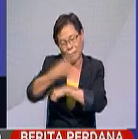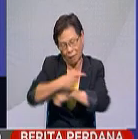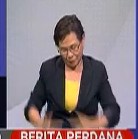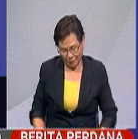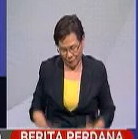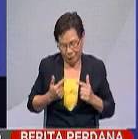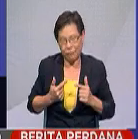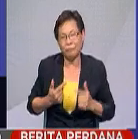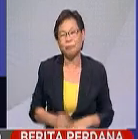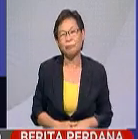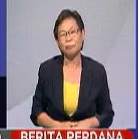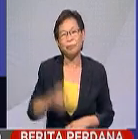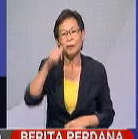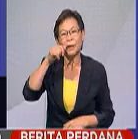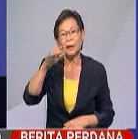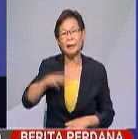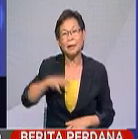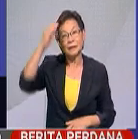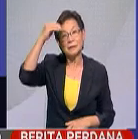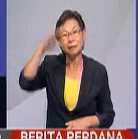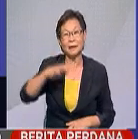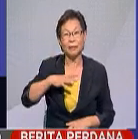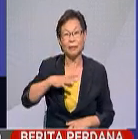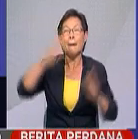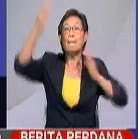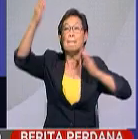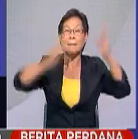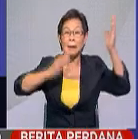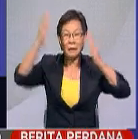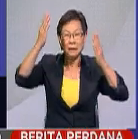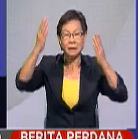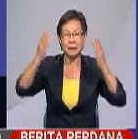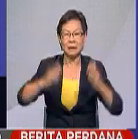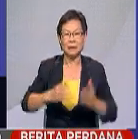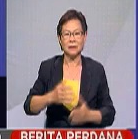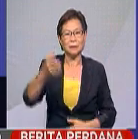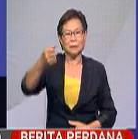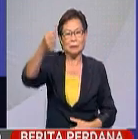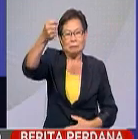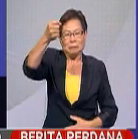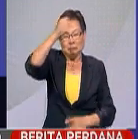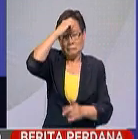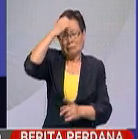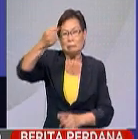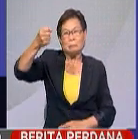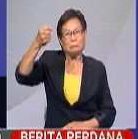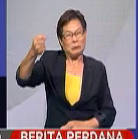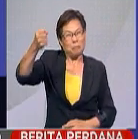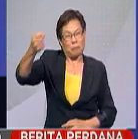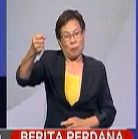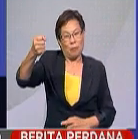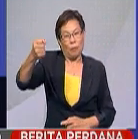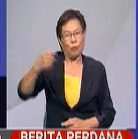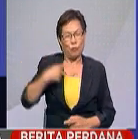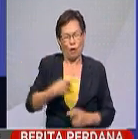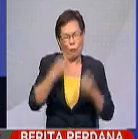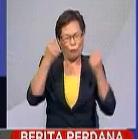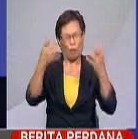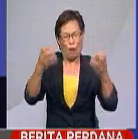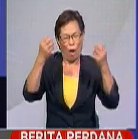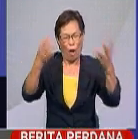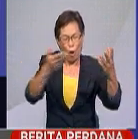lives. Ladies and gentlemen, Malaysia stands on the edge. We have abundance